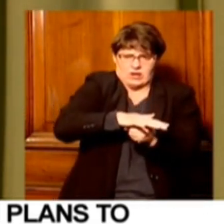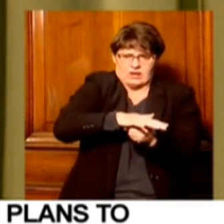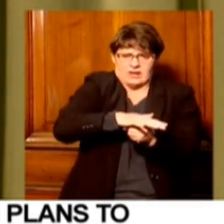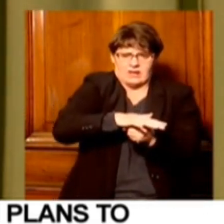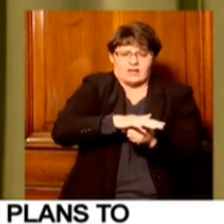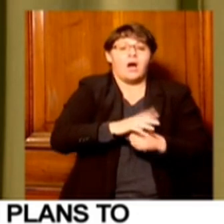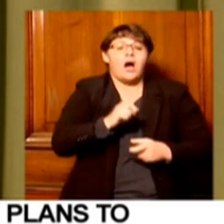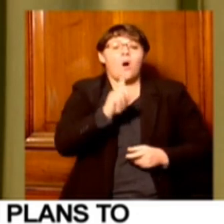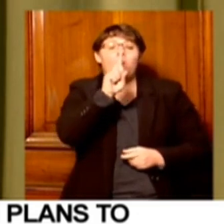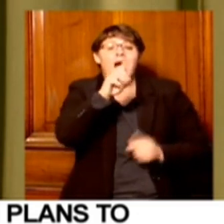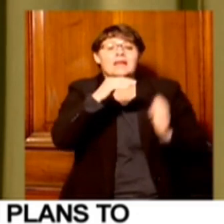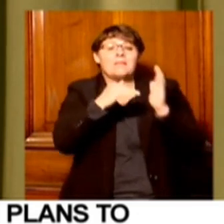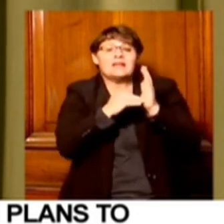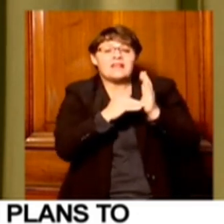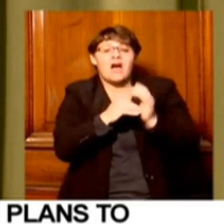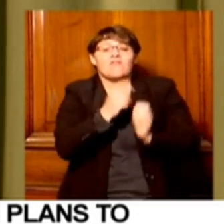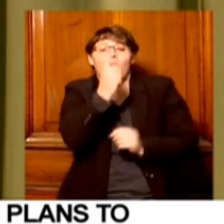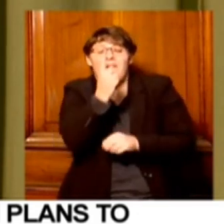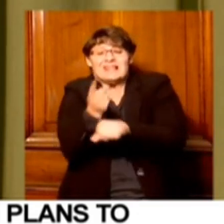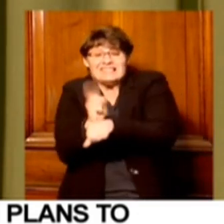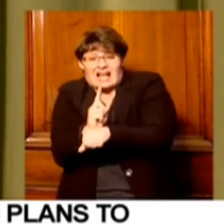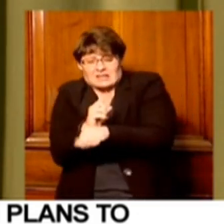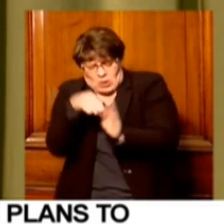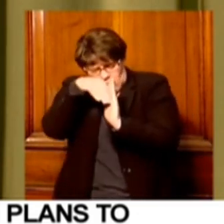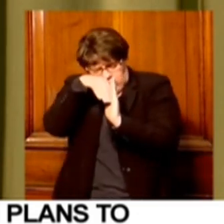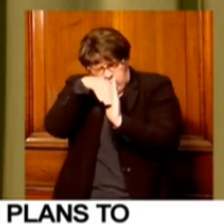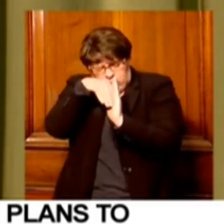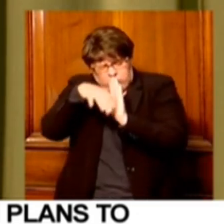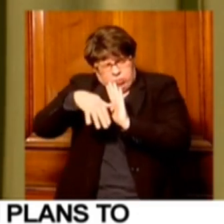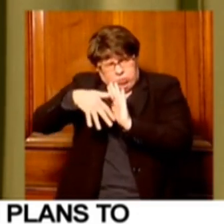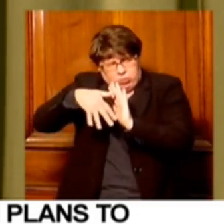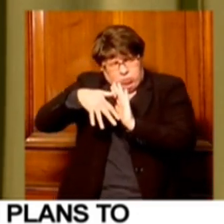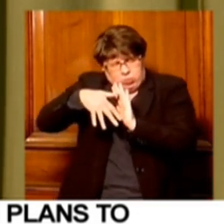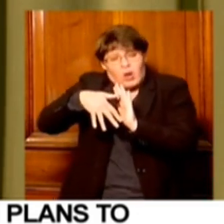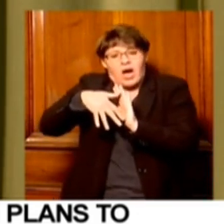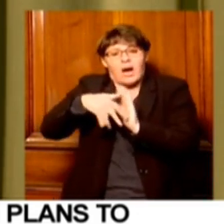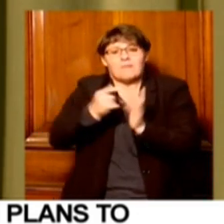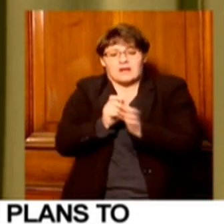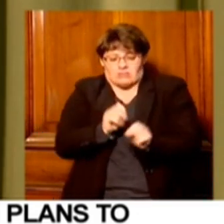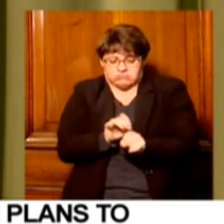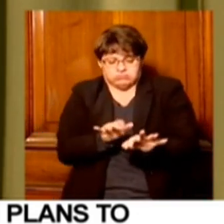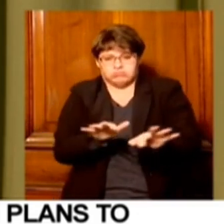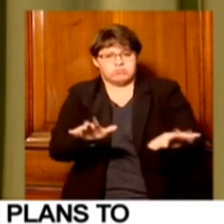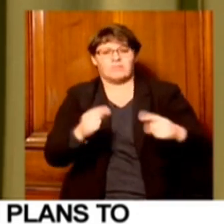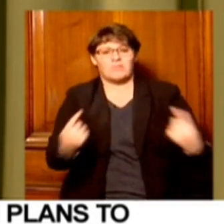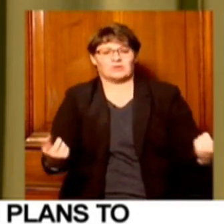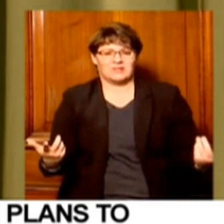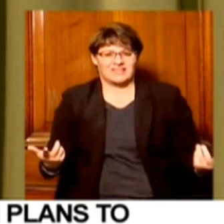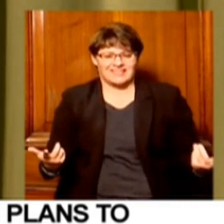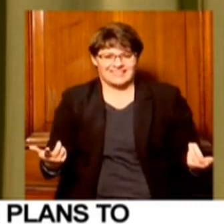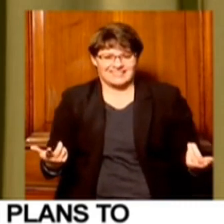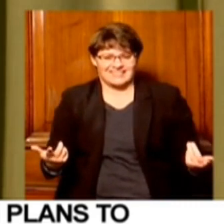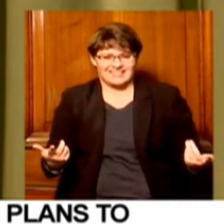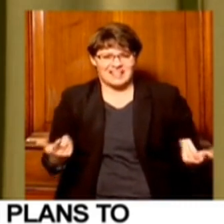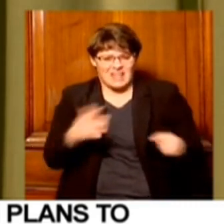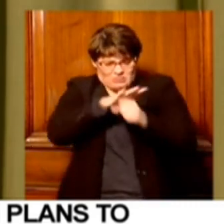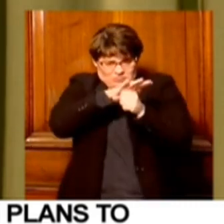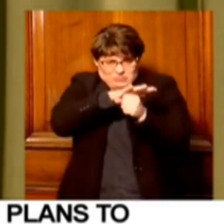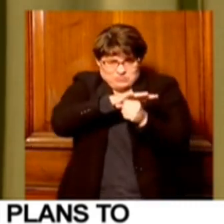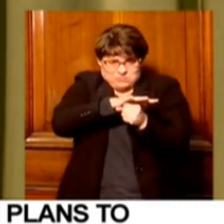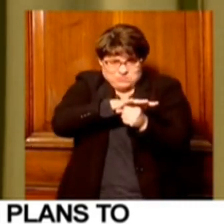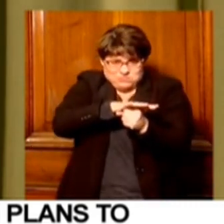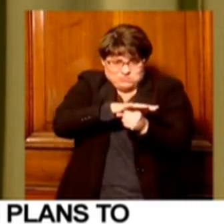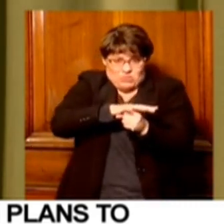per second, and that reduces the risk of contamination. It is that push